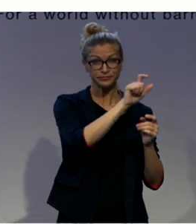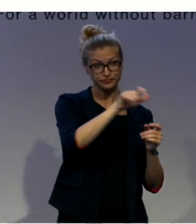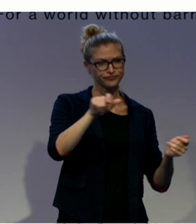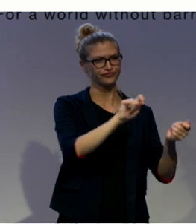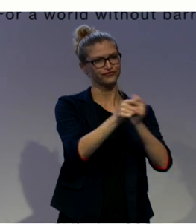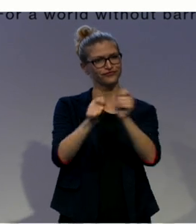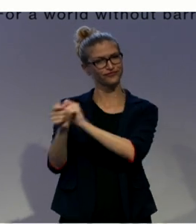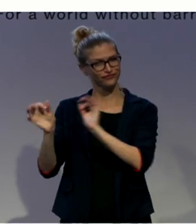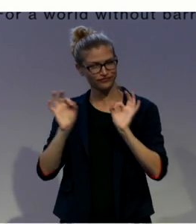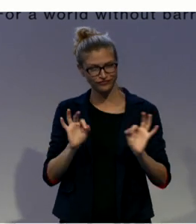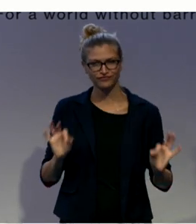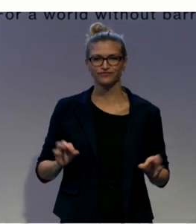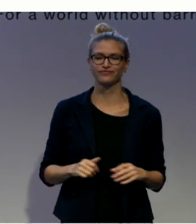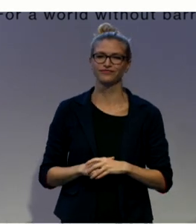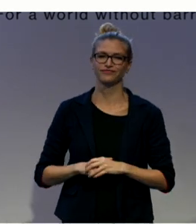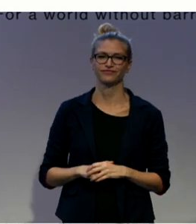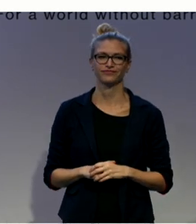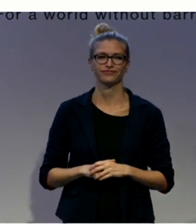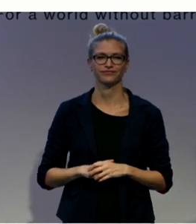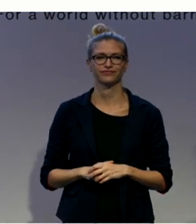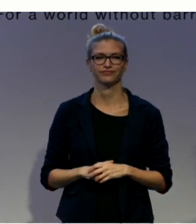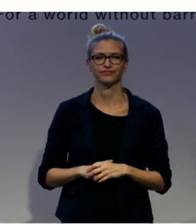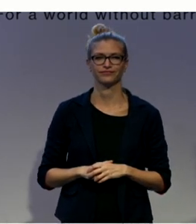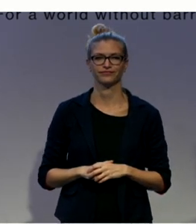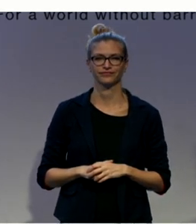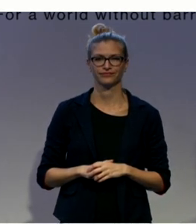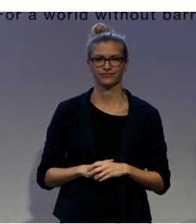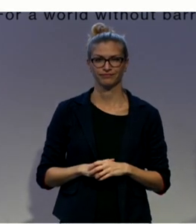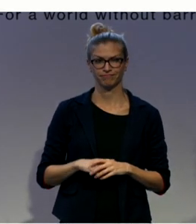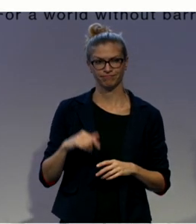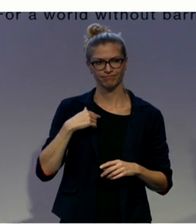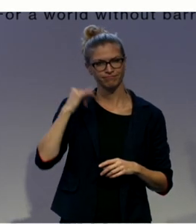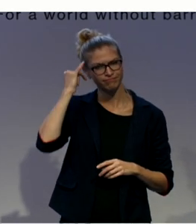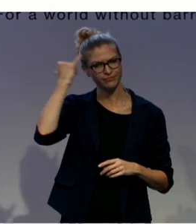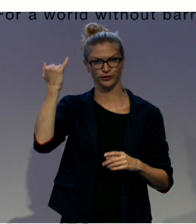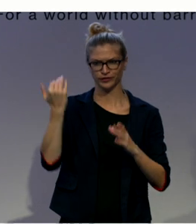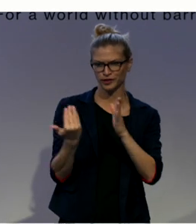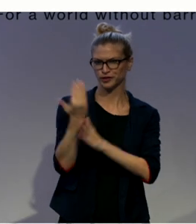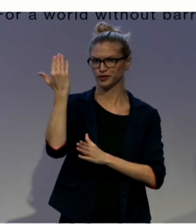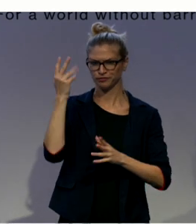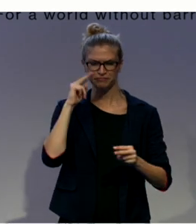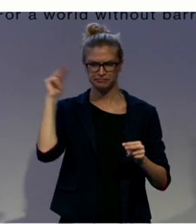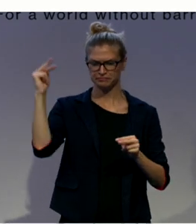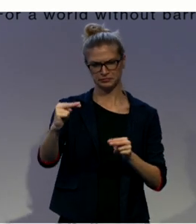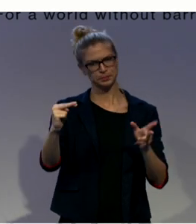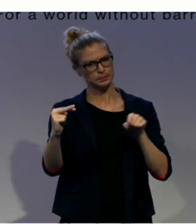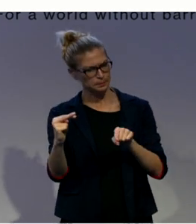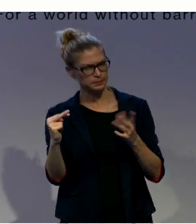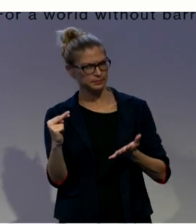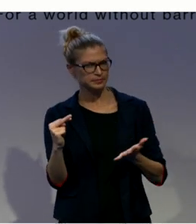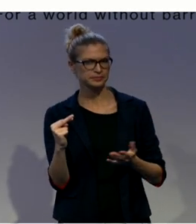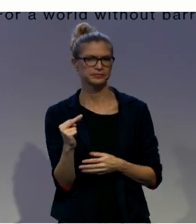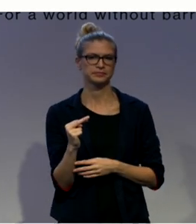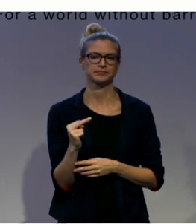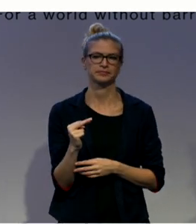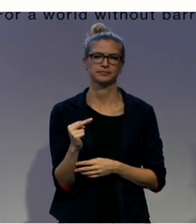And for talking about the innovation aspects of ICPD, the decision maker